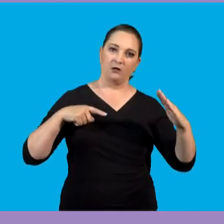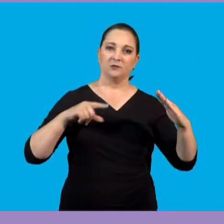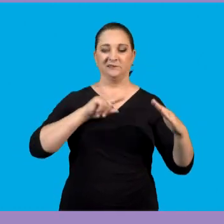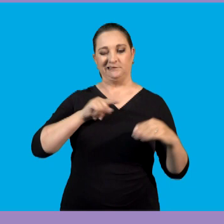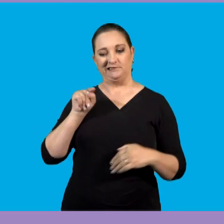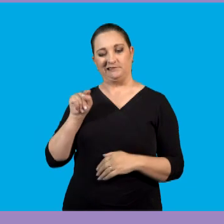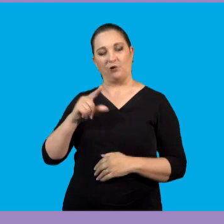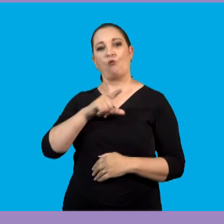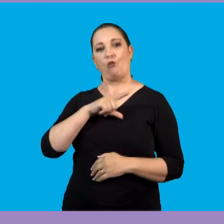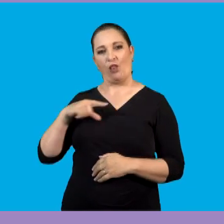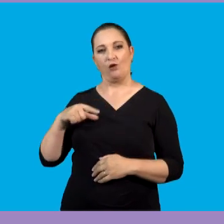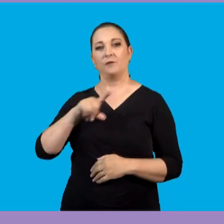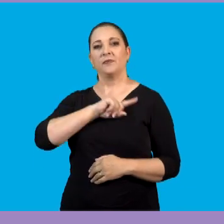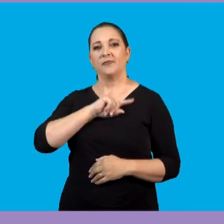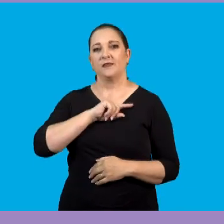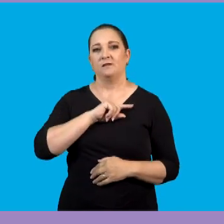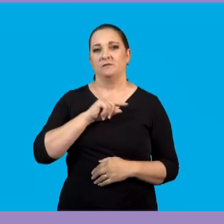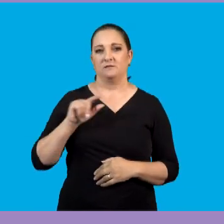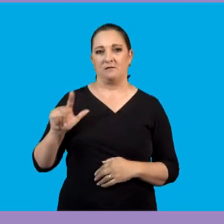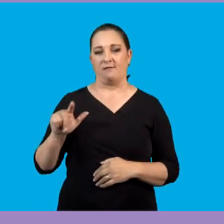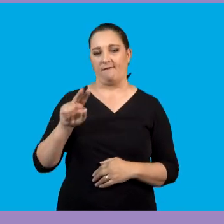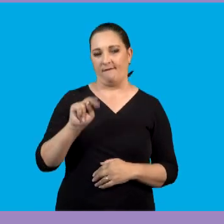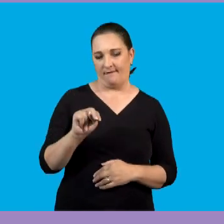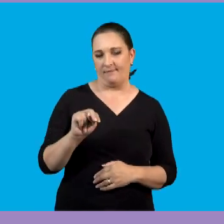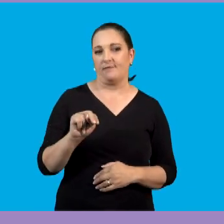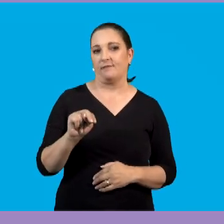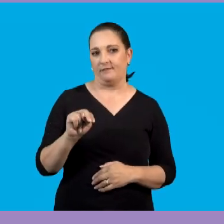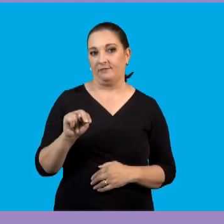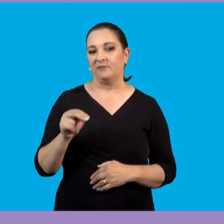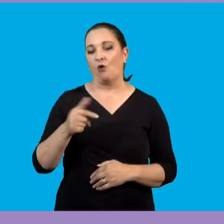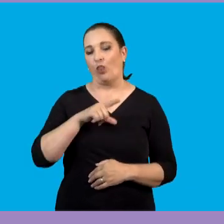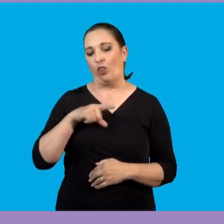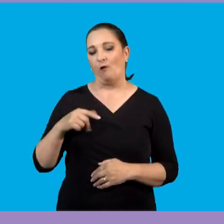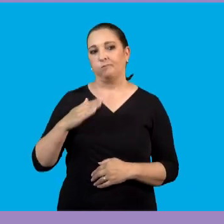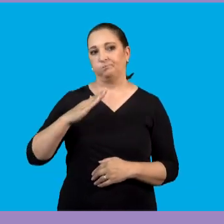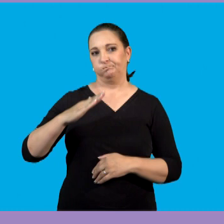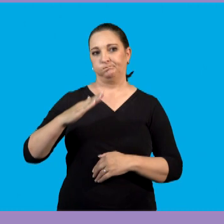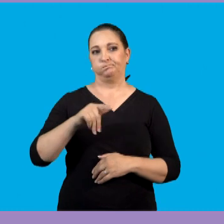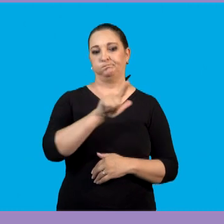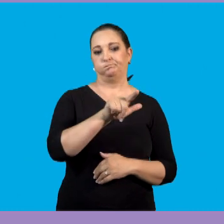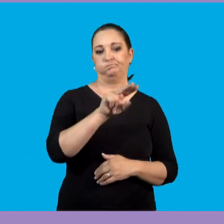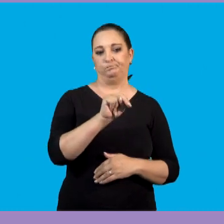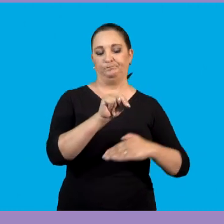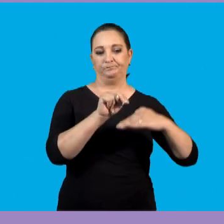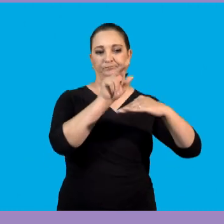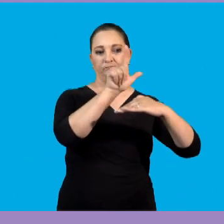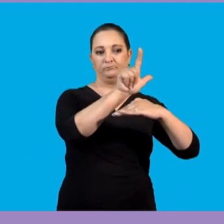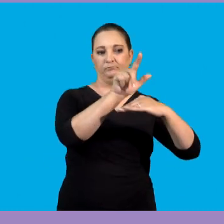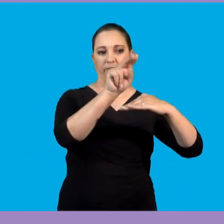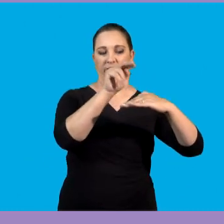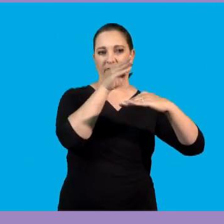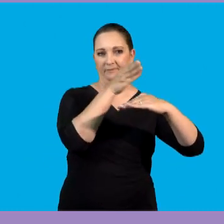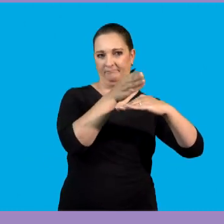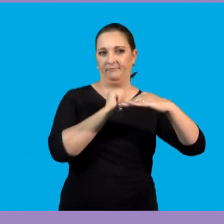that triangle, so NL or LN is also the largest side of the smaller